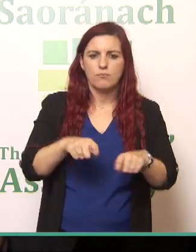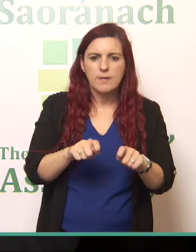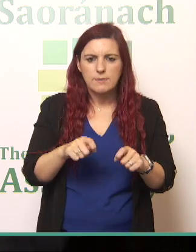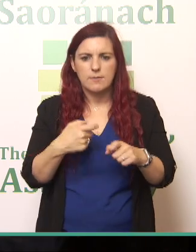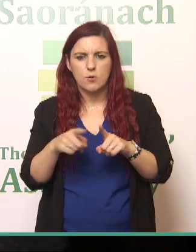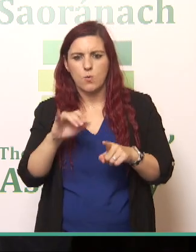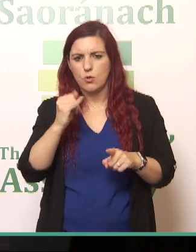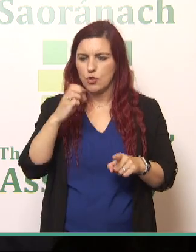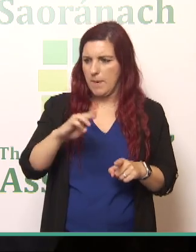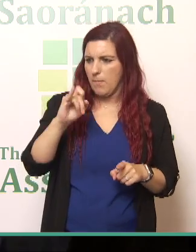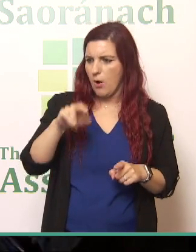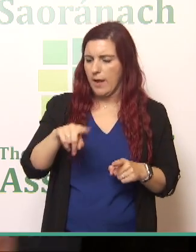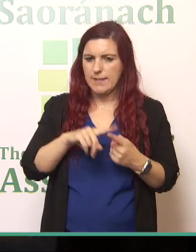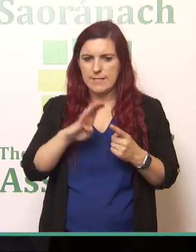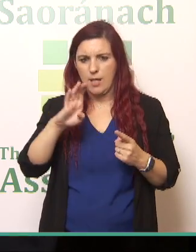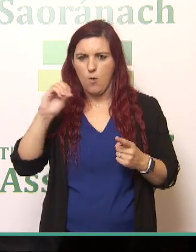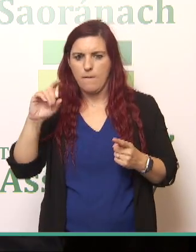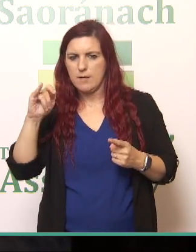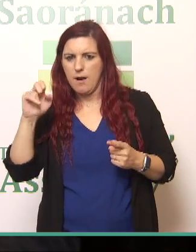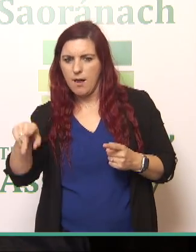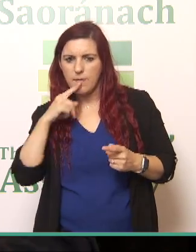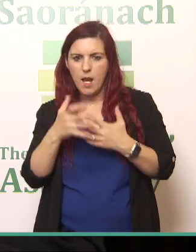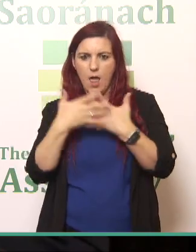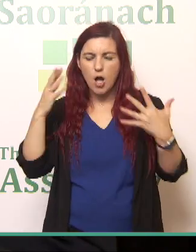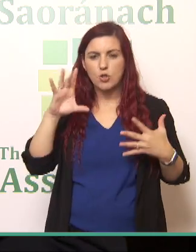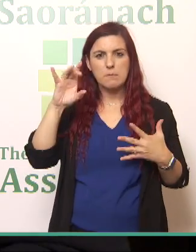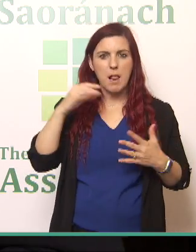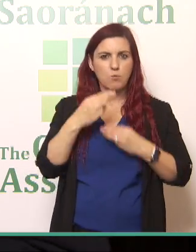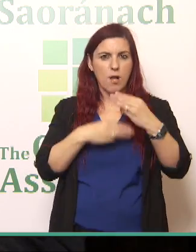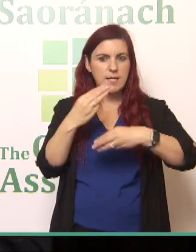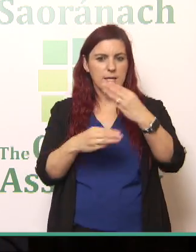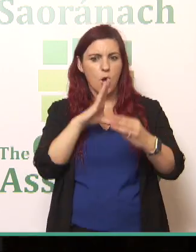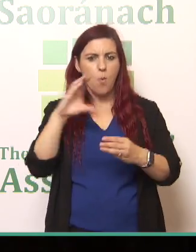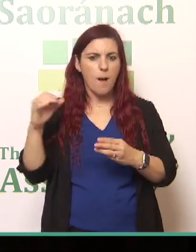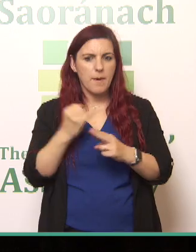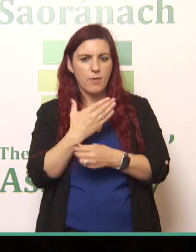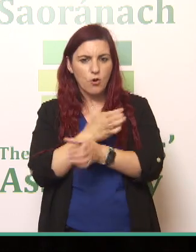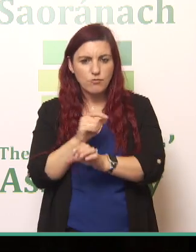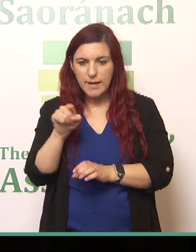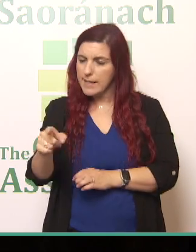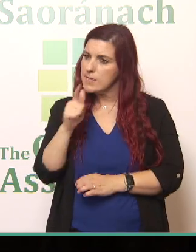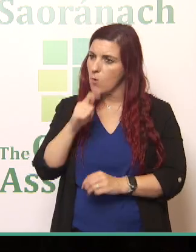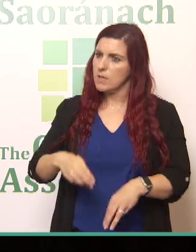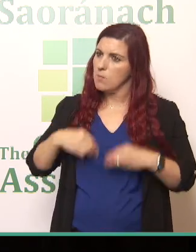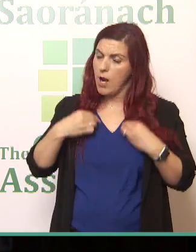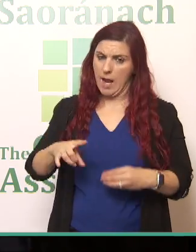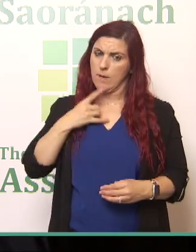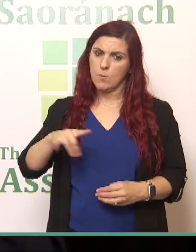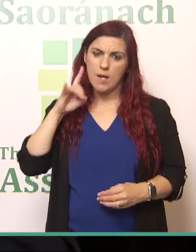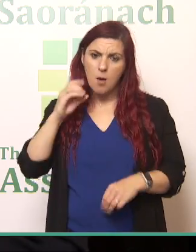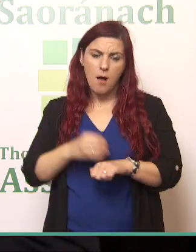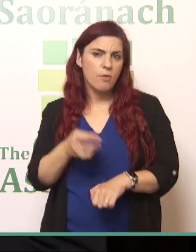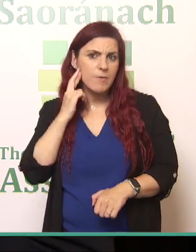Jim Bergen, the CEO of Tierlon, the largest milk processing co-op in the country. And he spoke, and I was glad to hear him say it on radio and go on